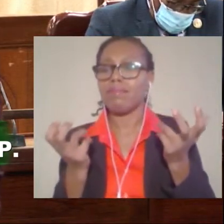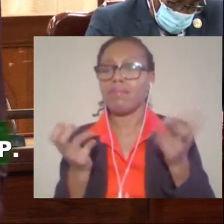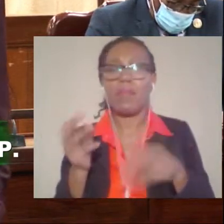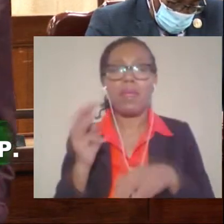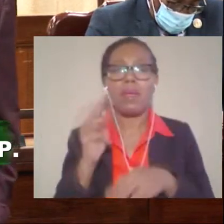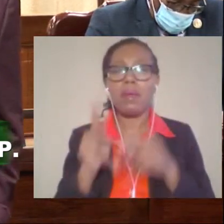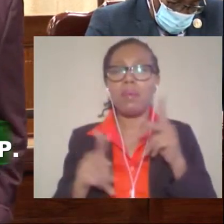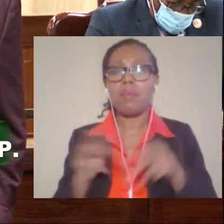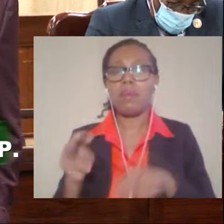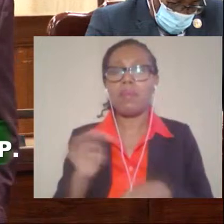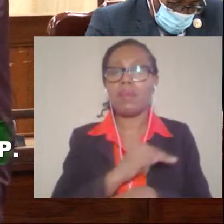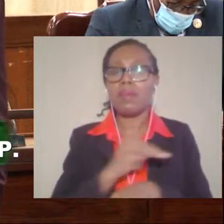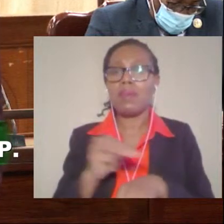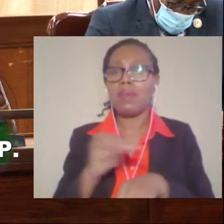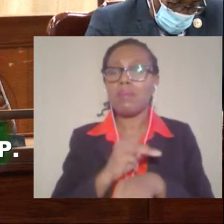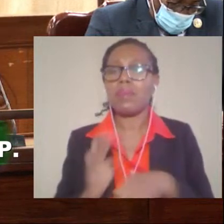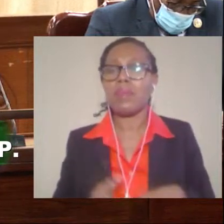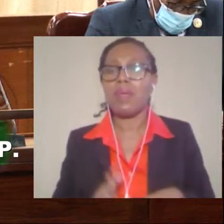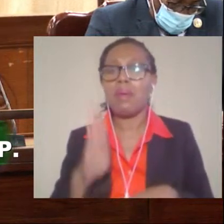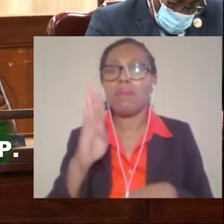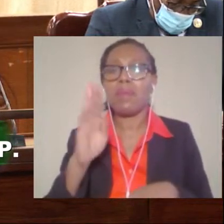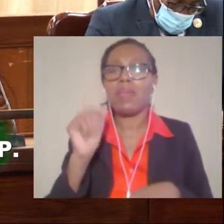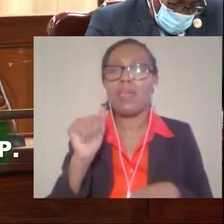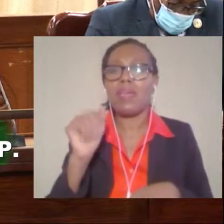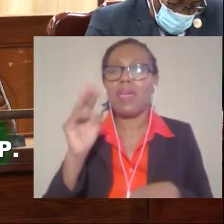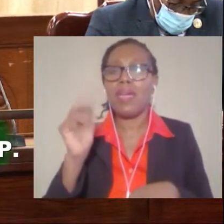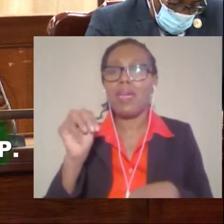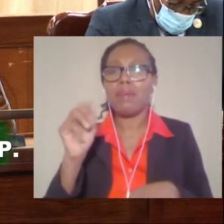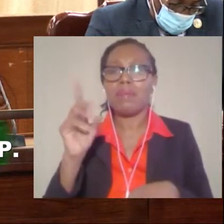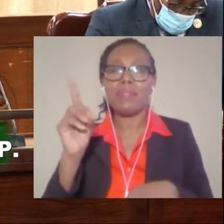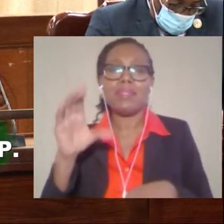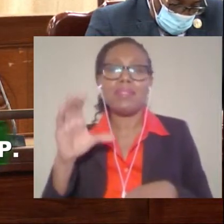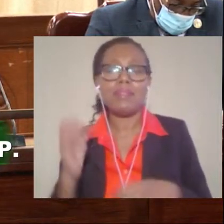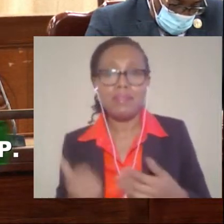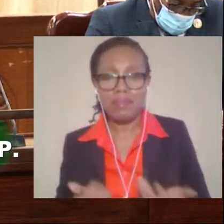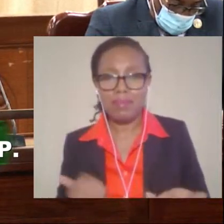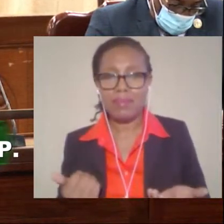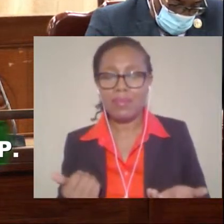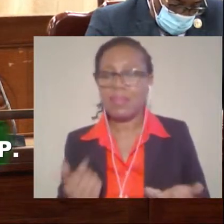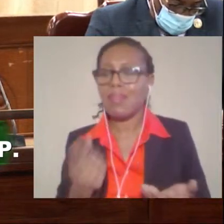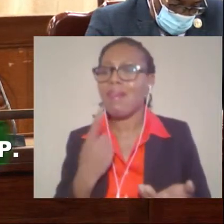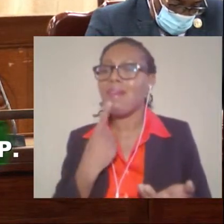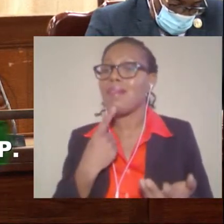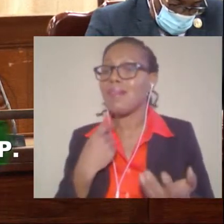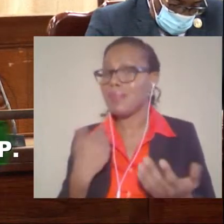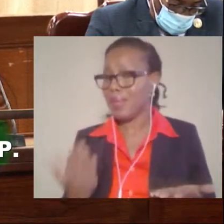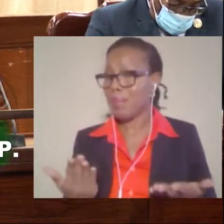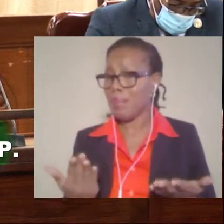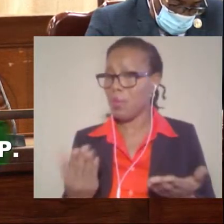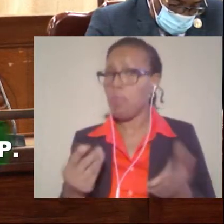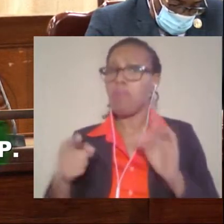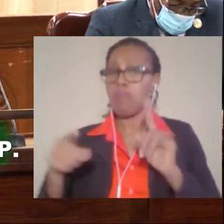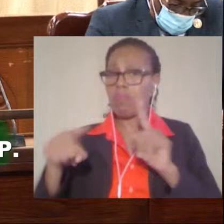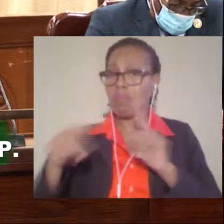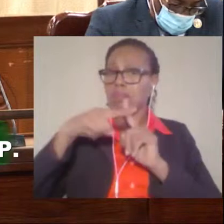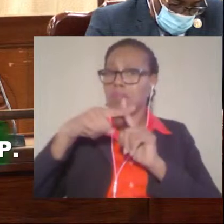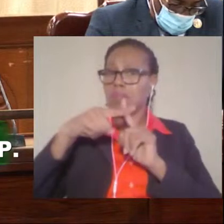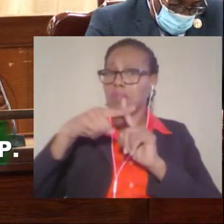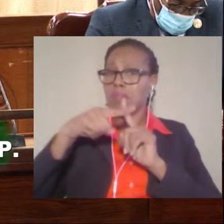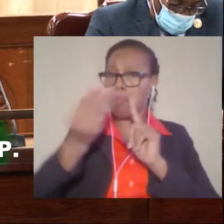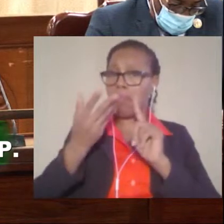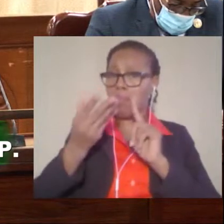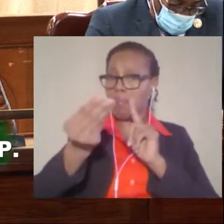out of the BADNC, telling me positive, wholesome, progressive things. Not telling